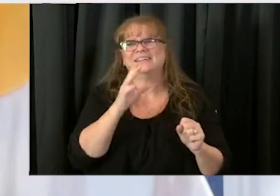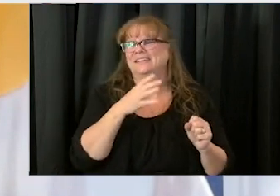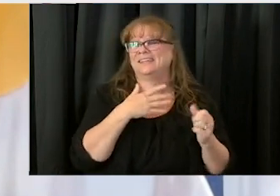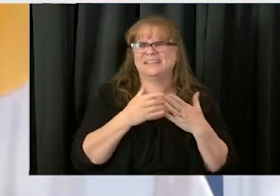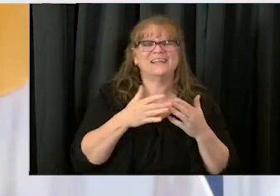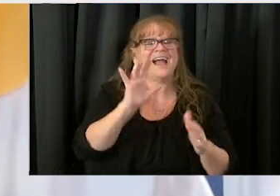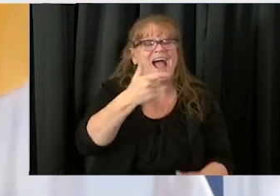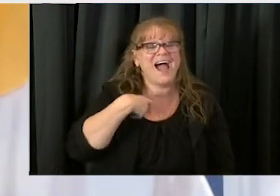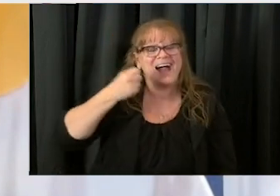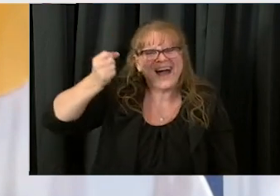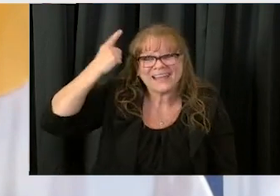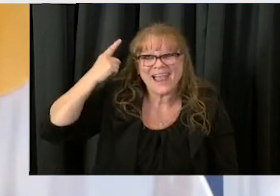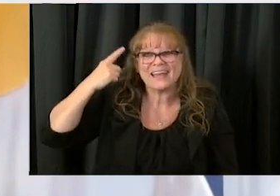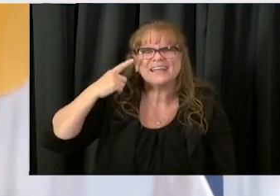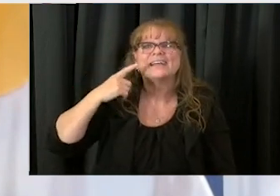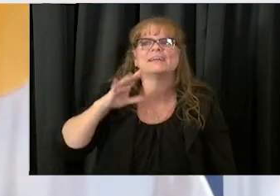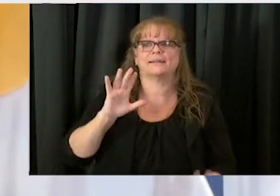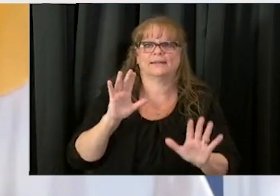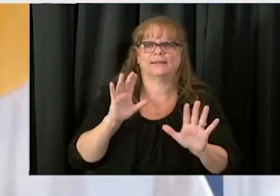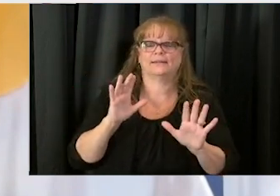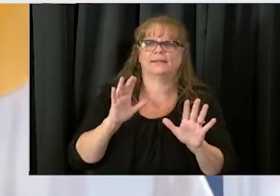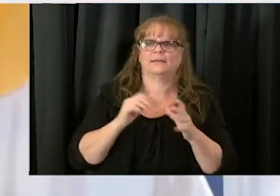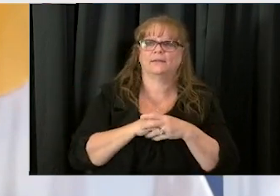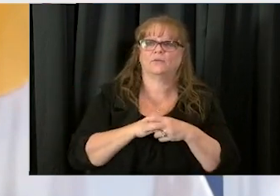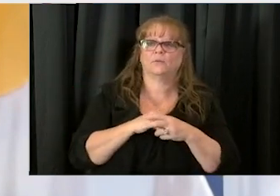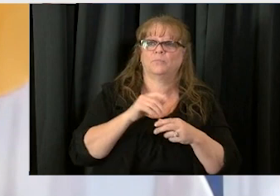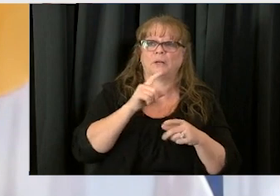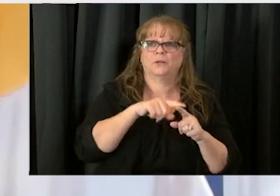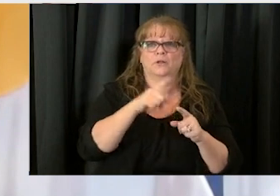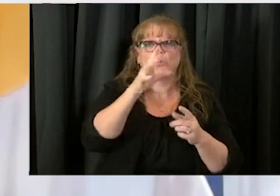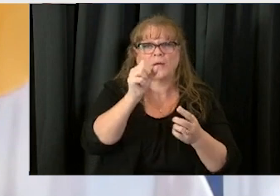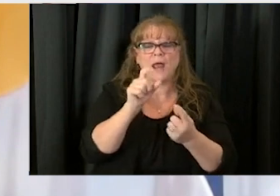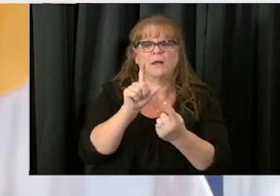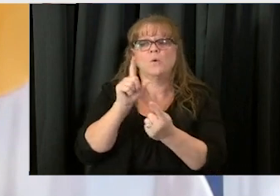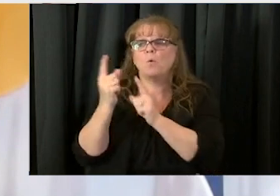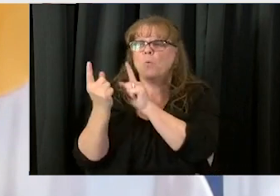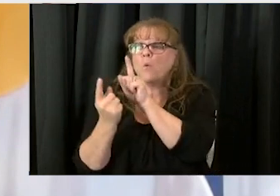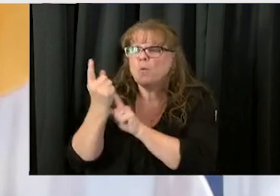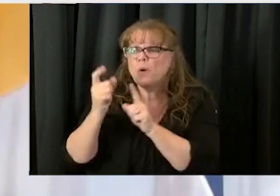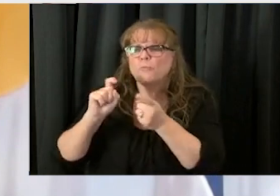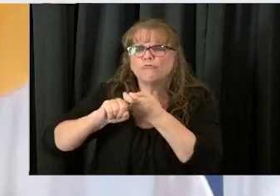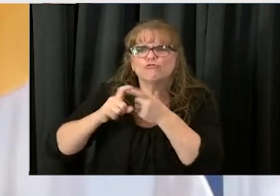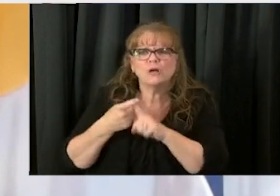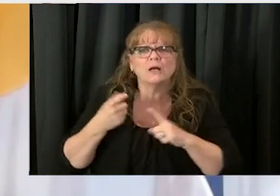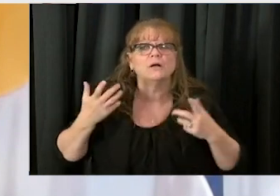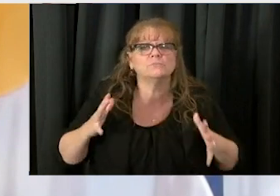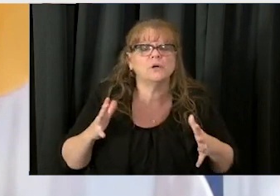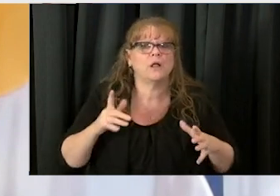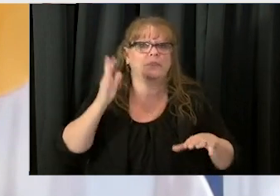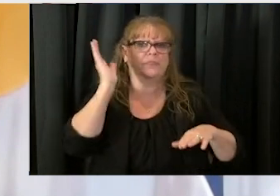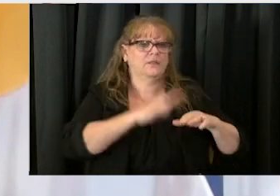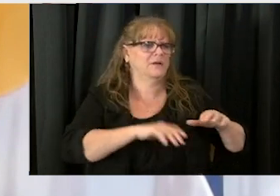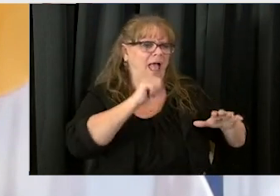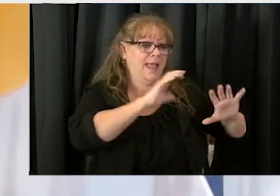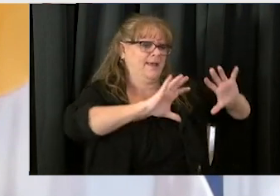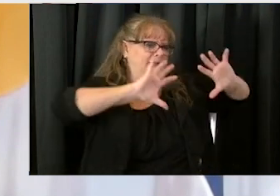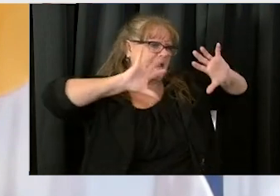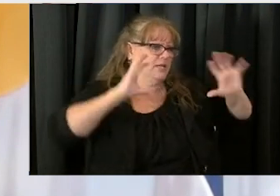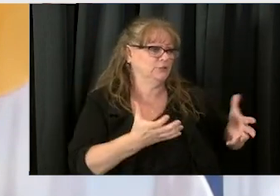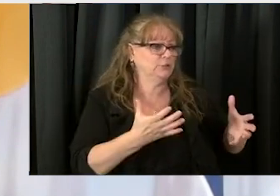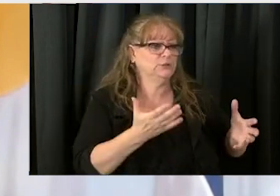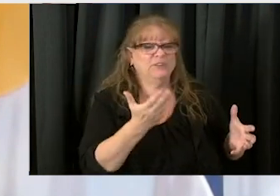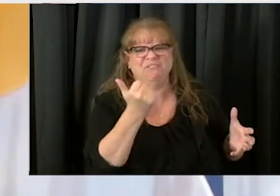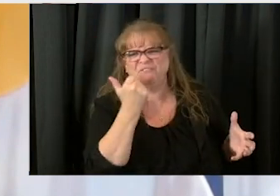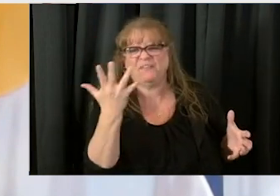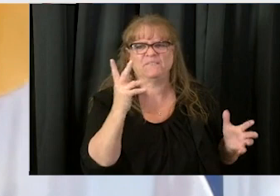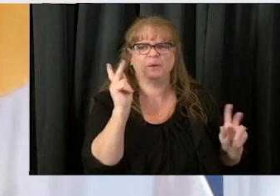friend, not in a group of 10 or 15 people in a party. Enormous difference in that risk profile of what you do, which affects